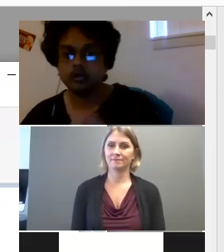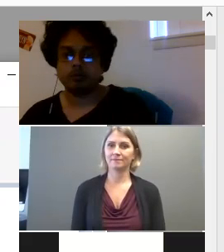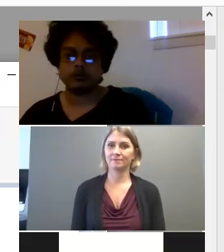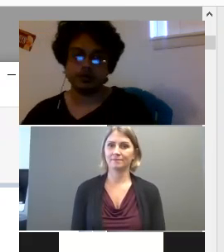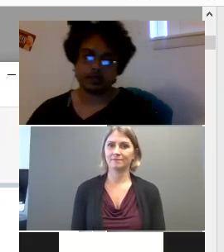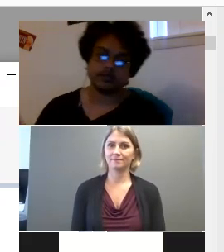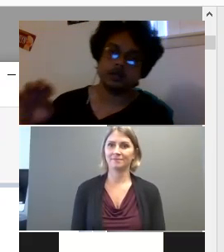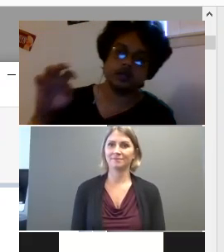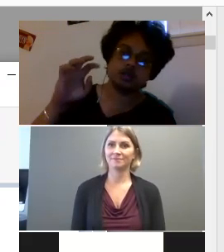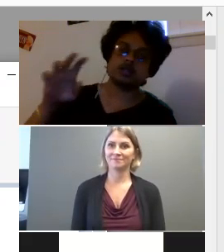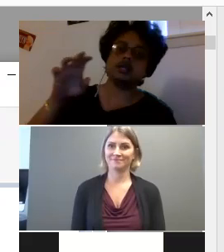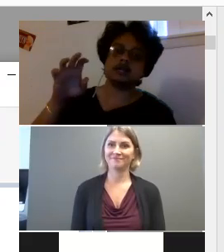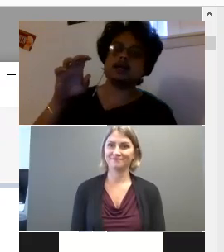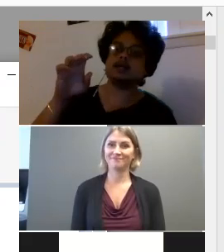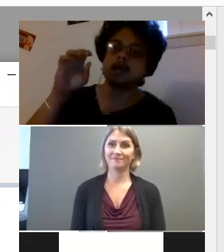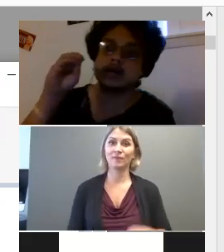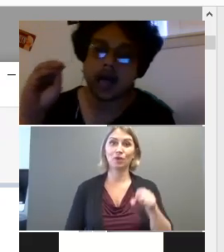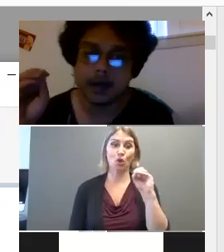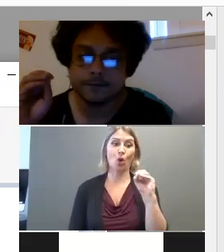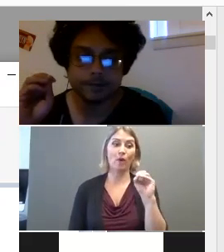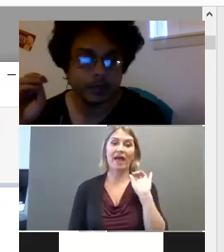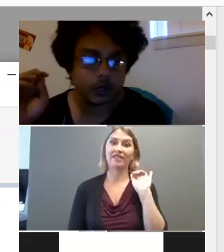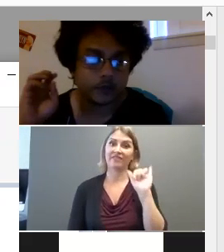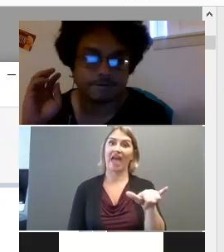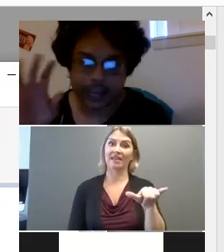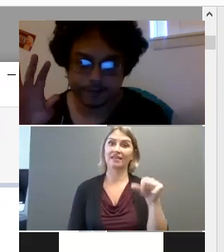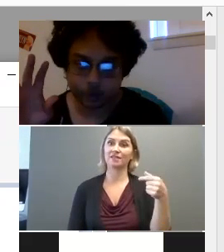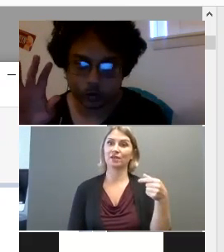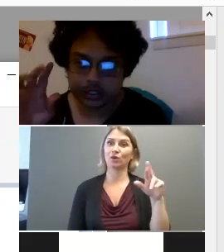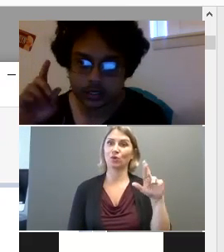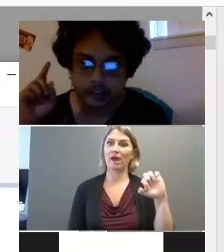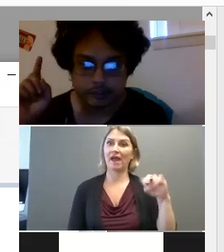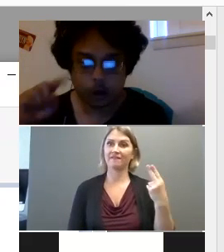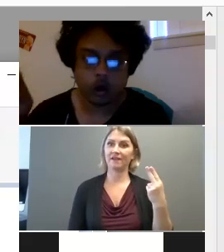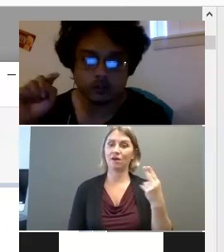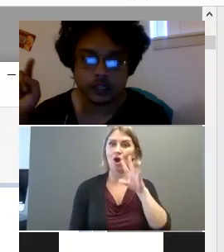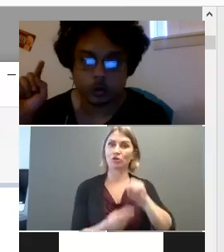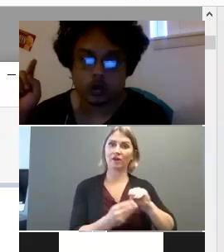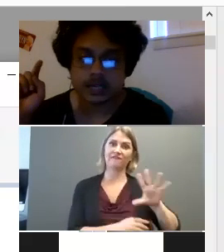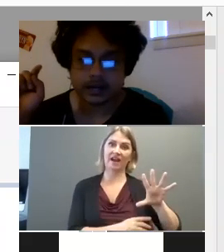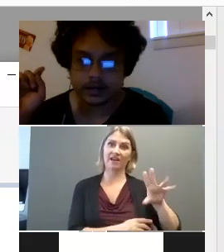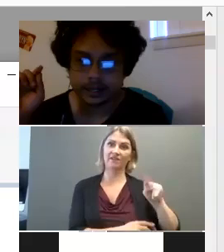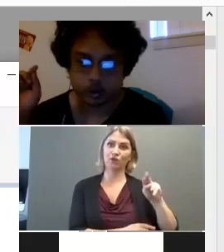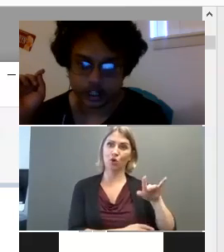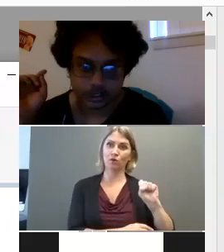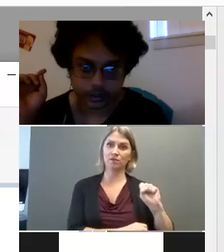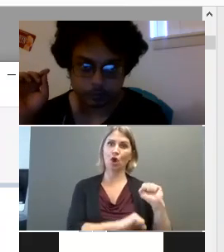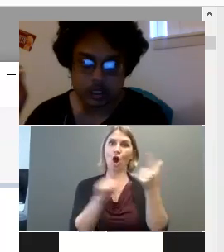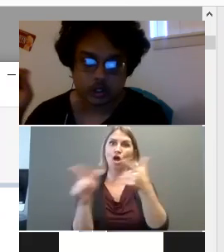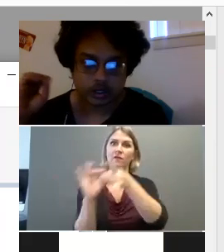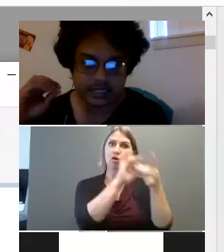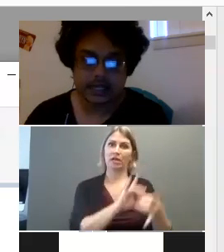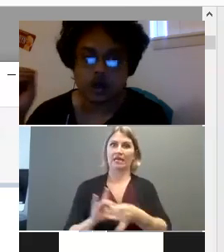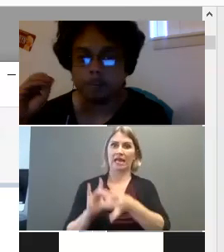connection between this. So this is a graph of five nodes where all of the nodes are connected to each